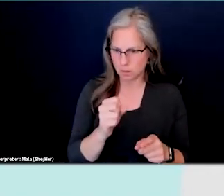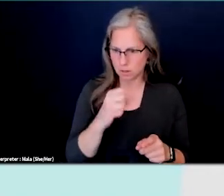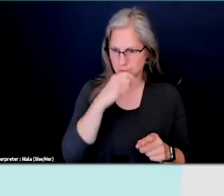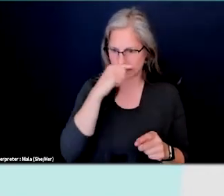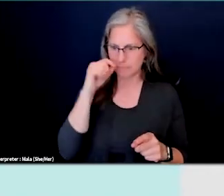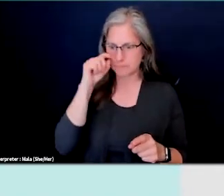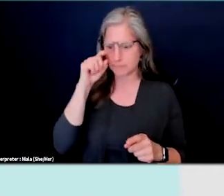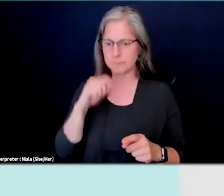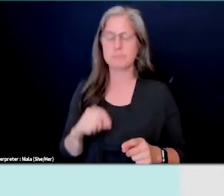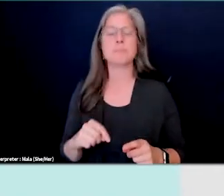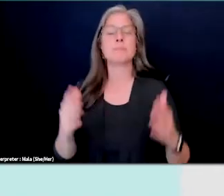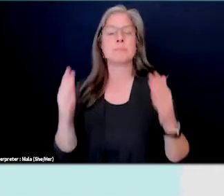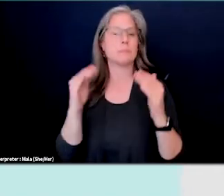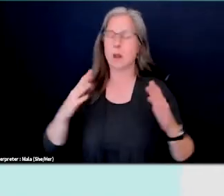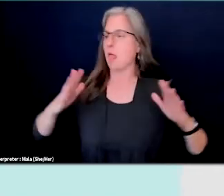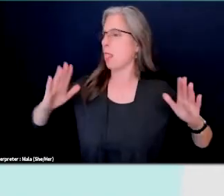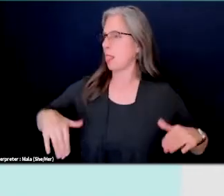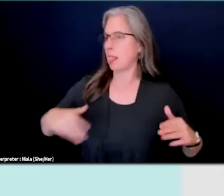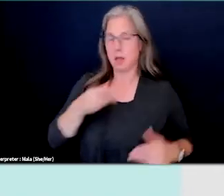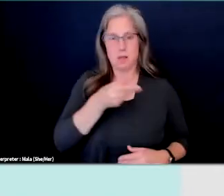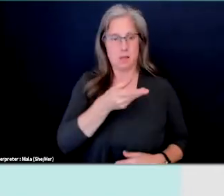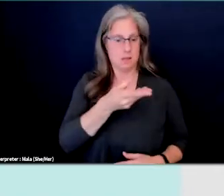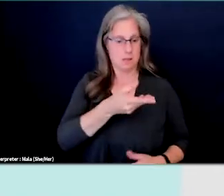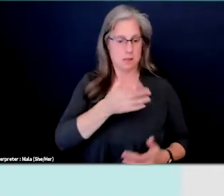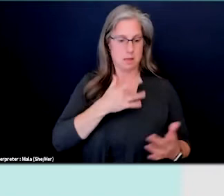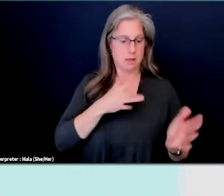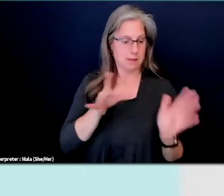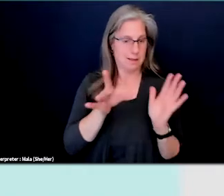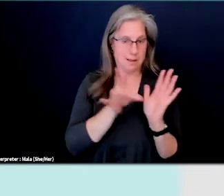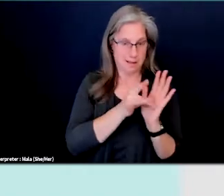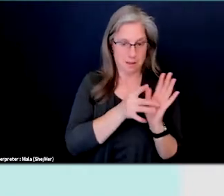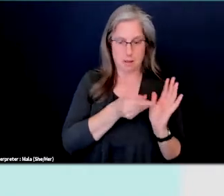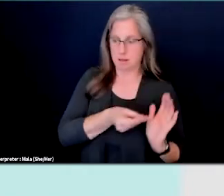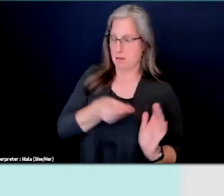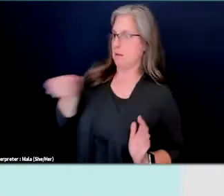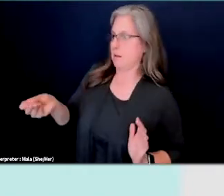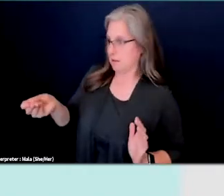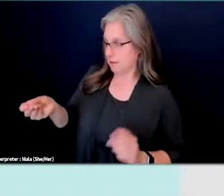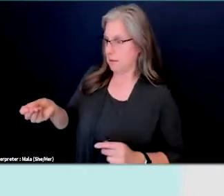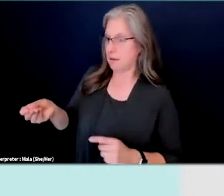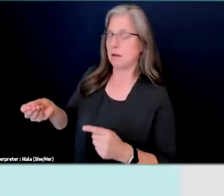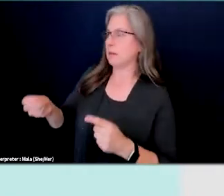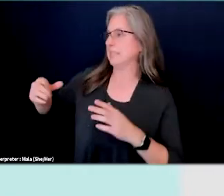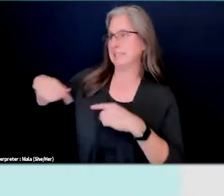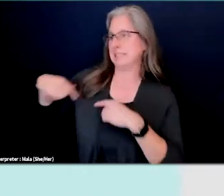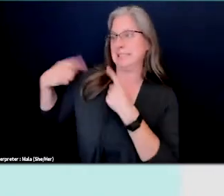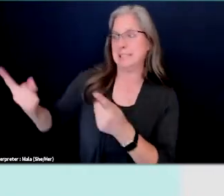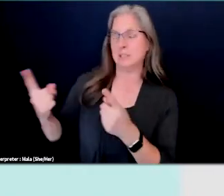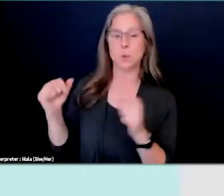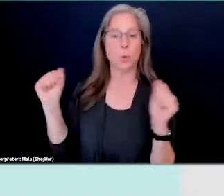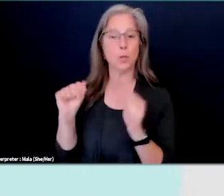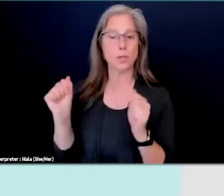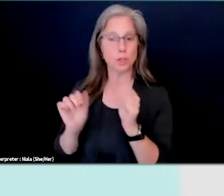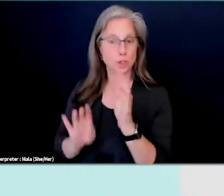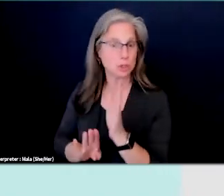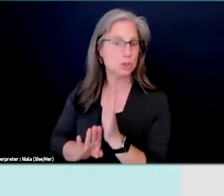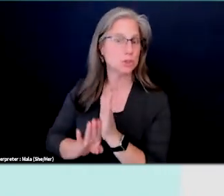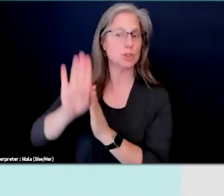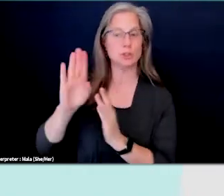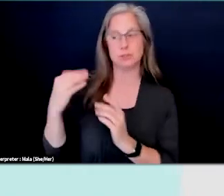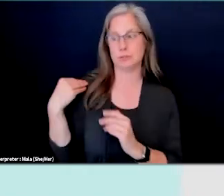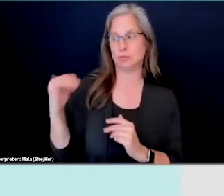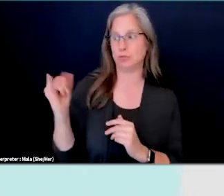We have not had a transmission on district property since the winter surge in January. And so that